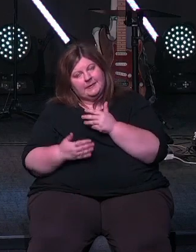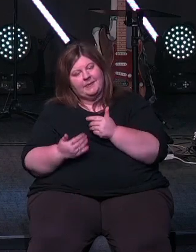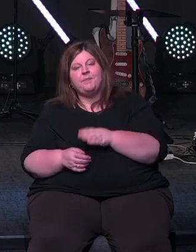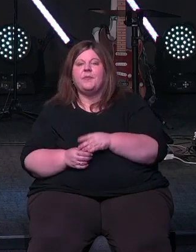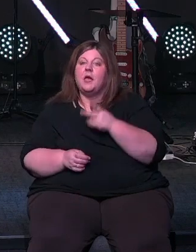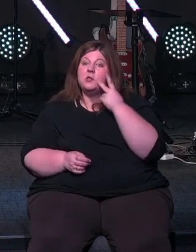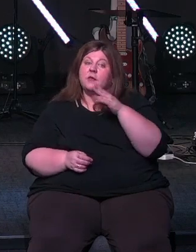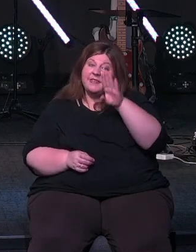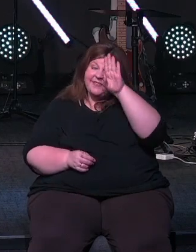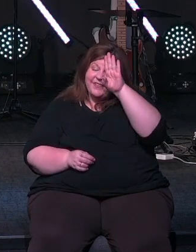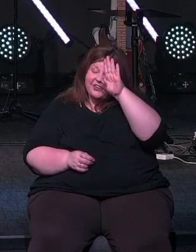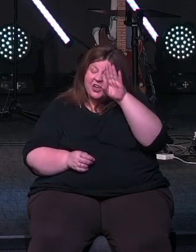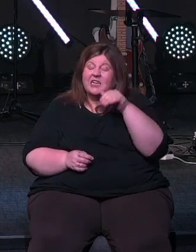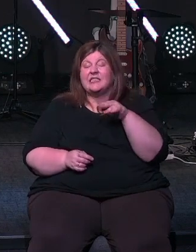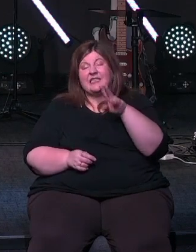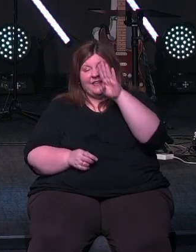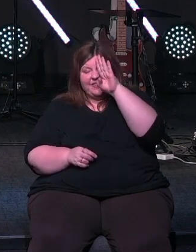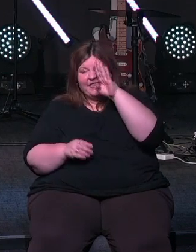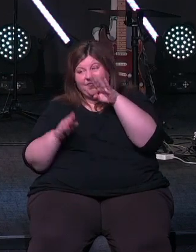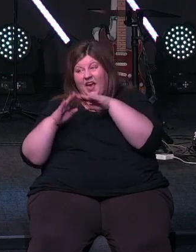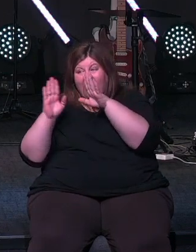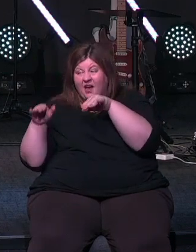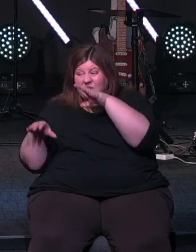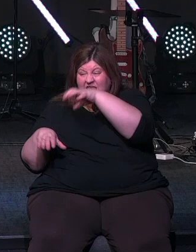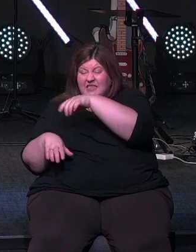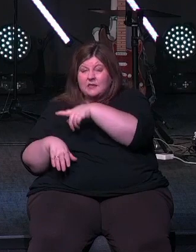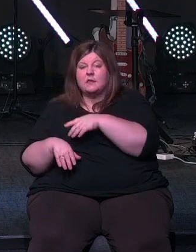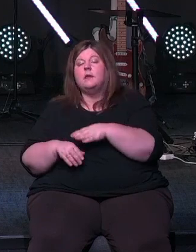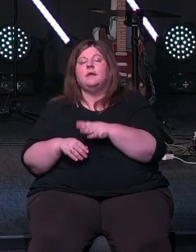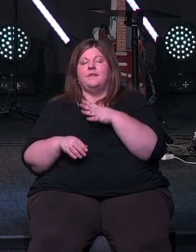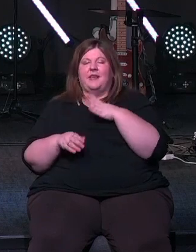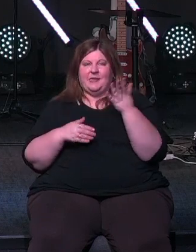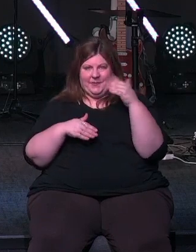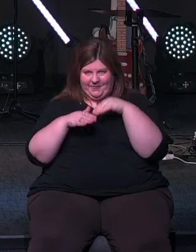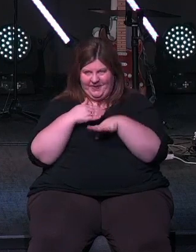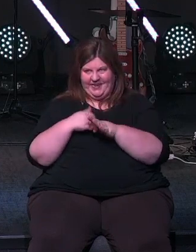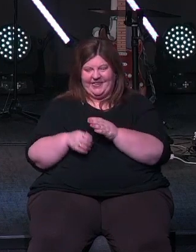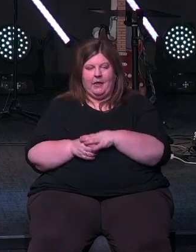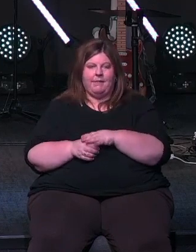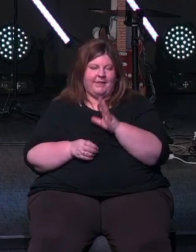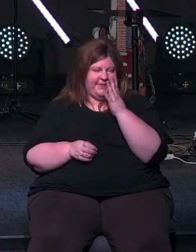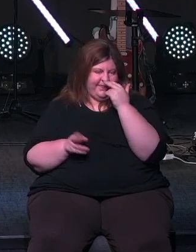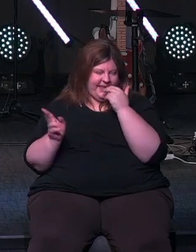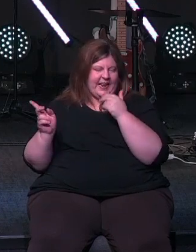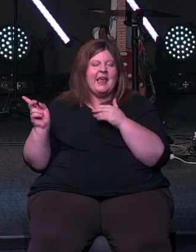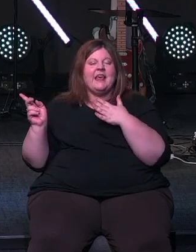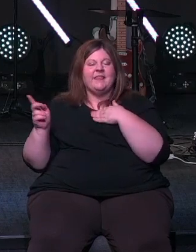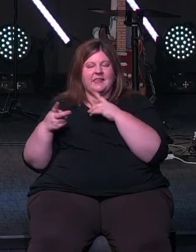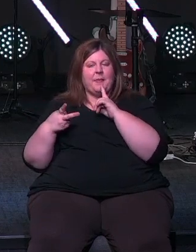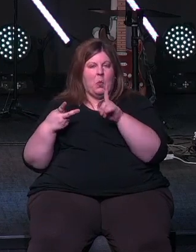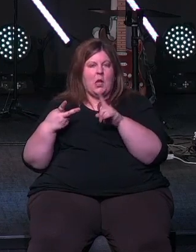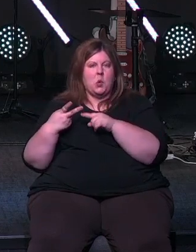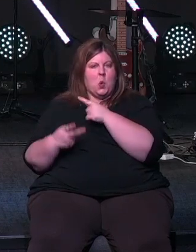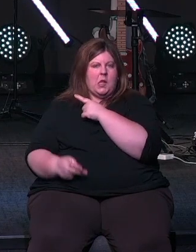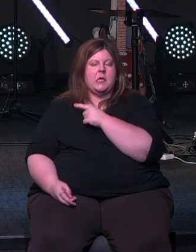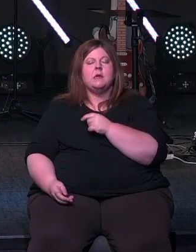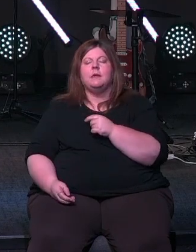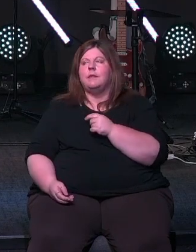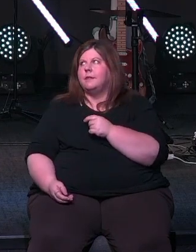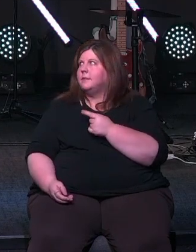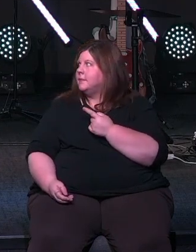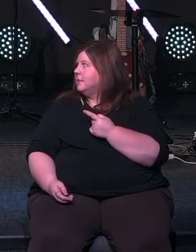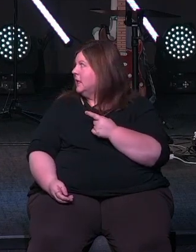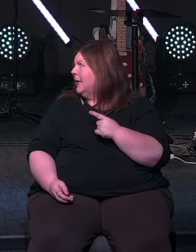seen fire trucks and firehouses and all that. So we brought the boys, and here's what's funny. They walk in. This is Jordan. This is my 1-year-old. They walk in. I mean, look at